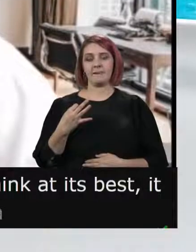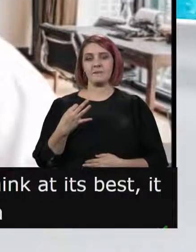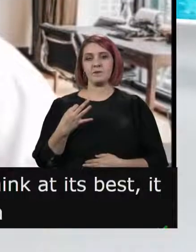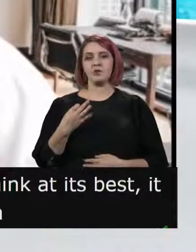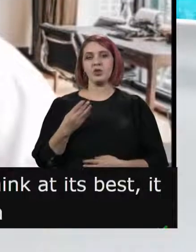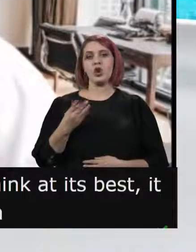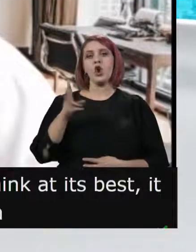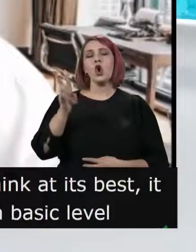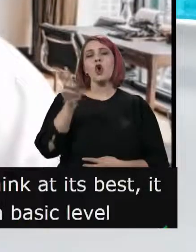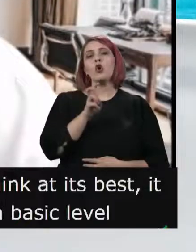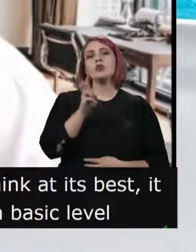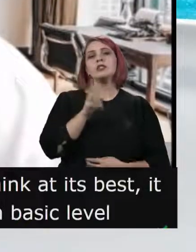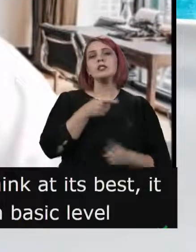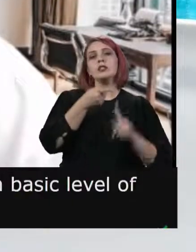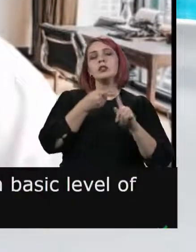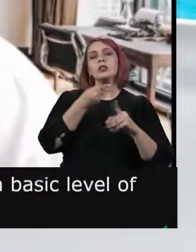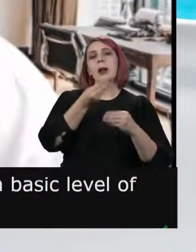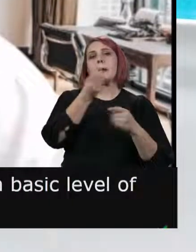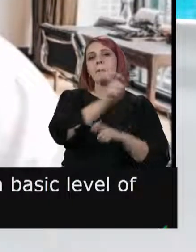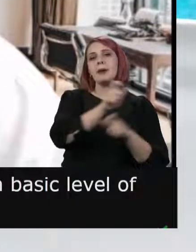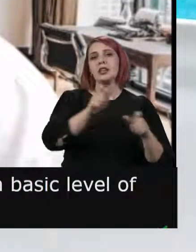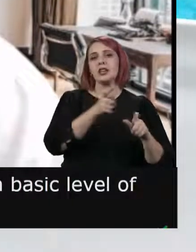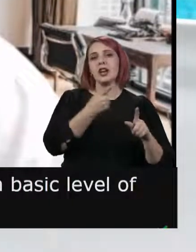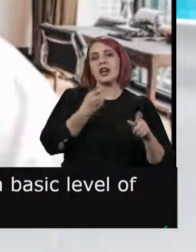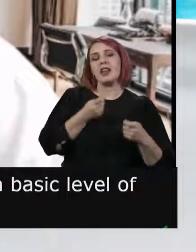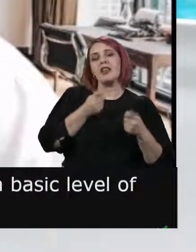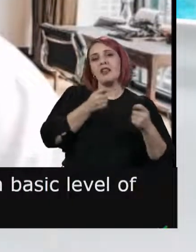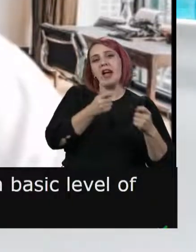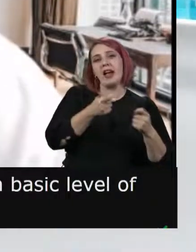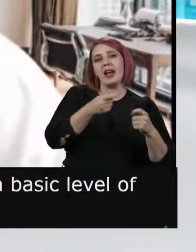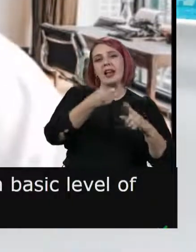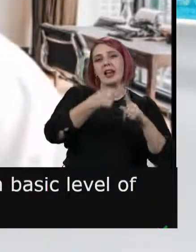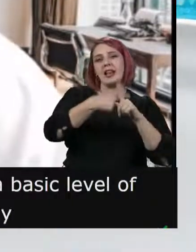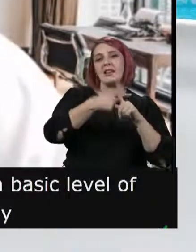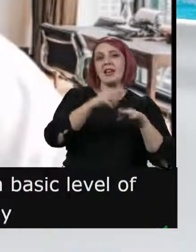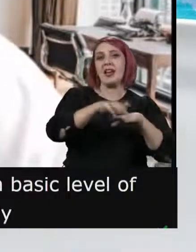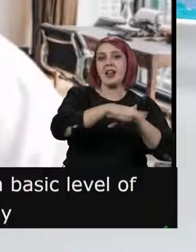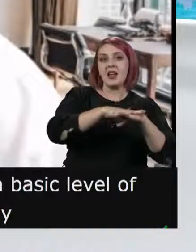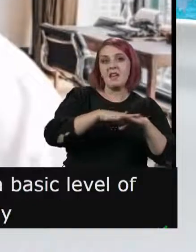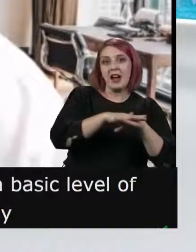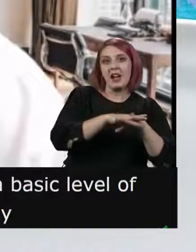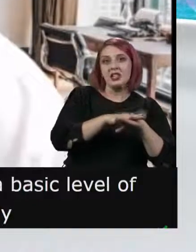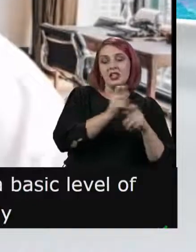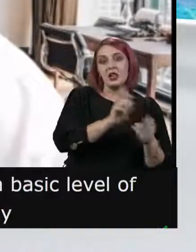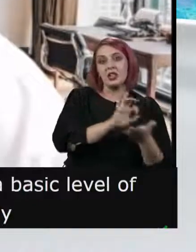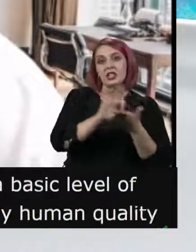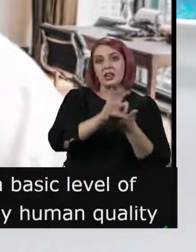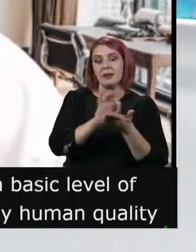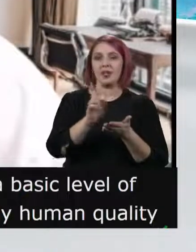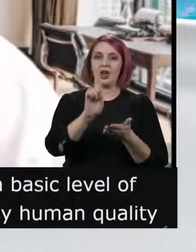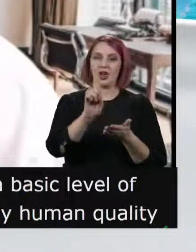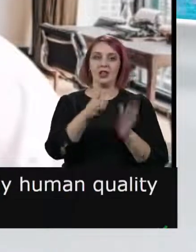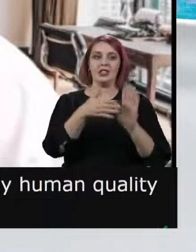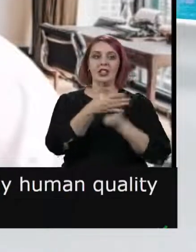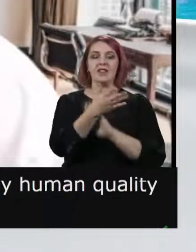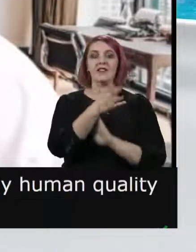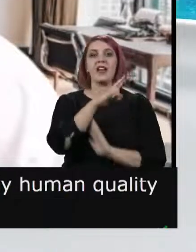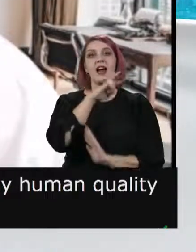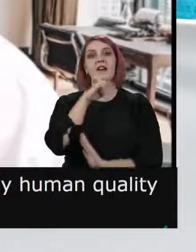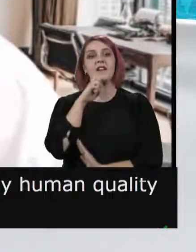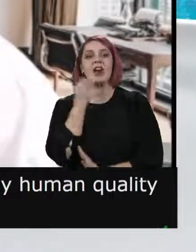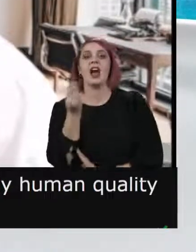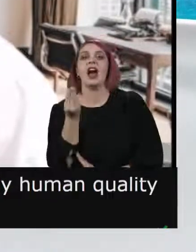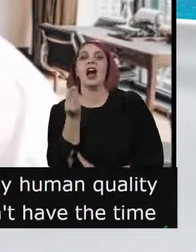really use them to add that real human quality and warmth to a journey, which perhaps they don't have the time to do for every